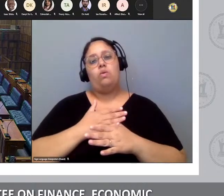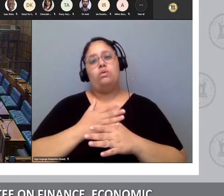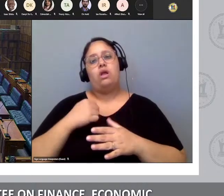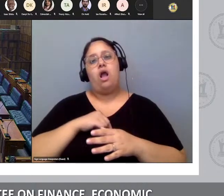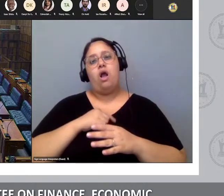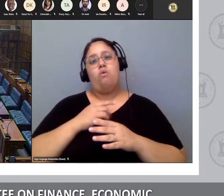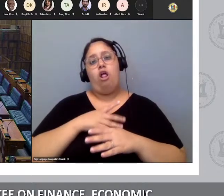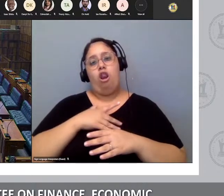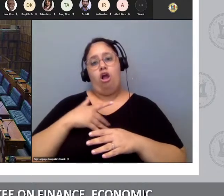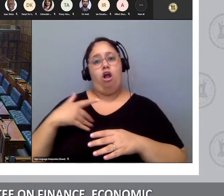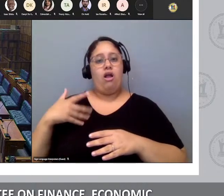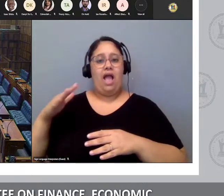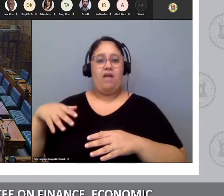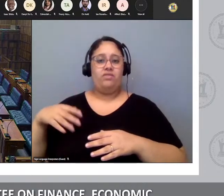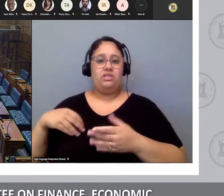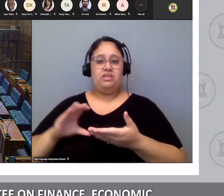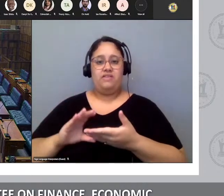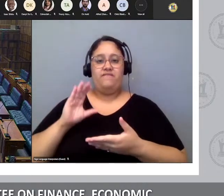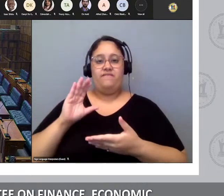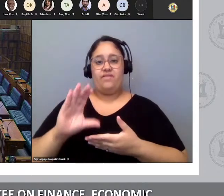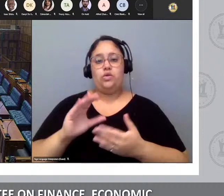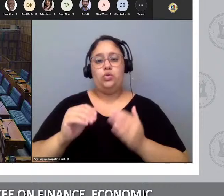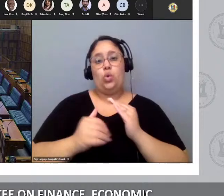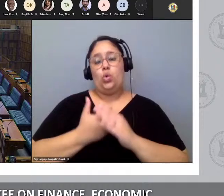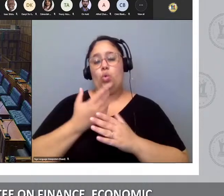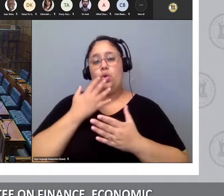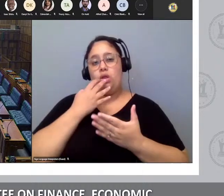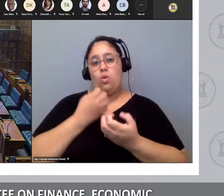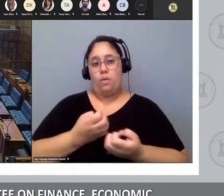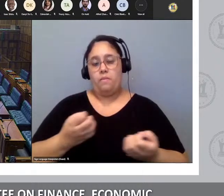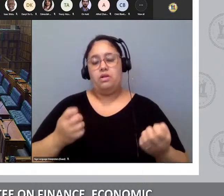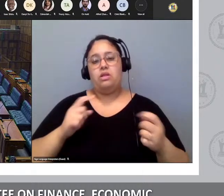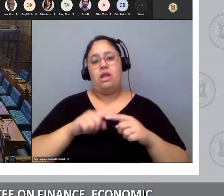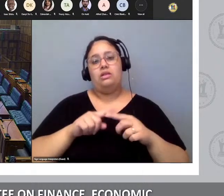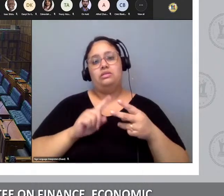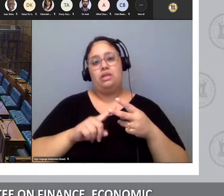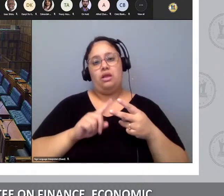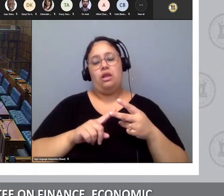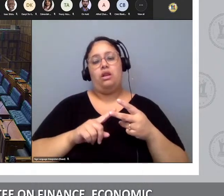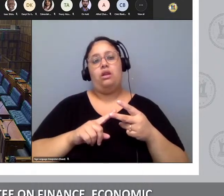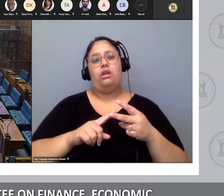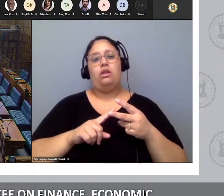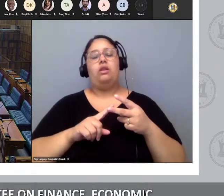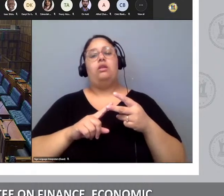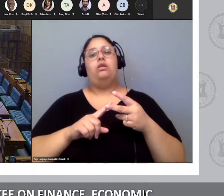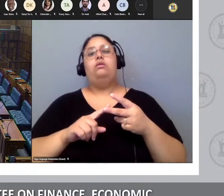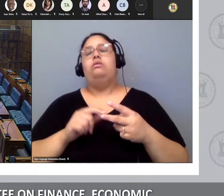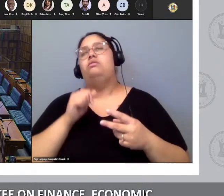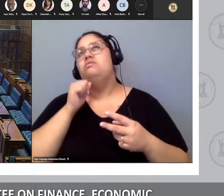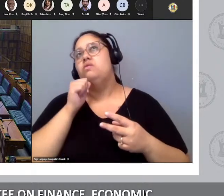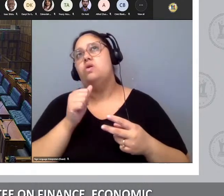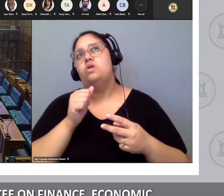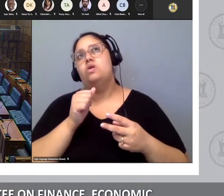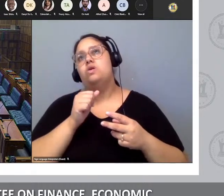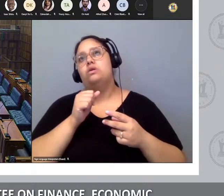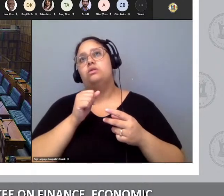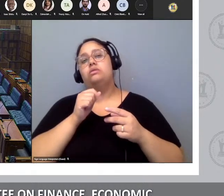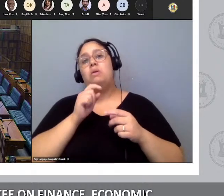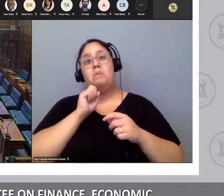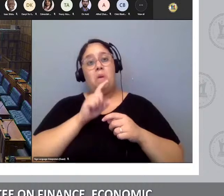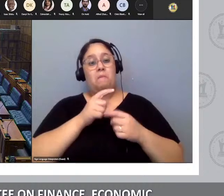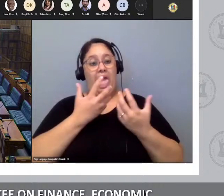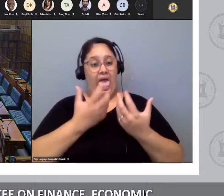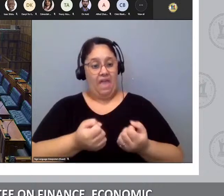investing in your equipment in the first place and then the second place um not really U maintaining the the